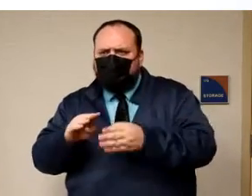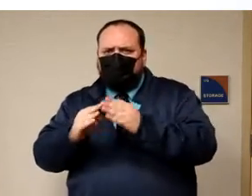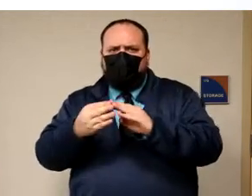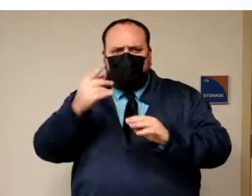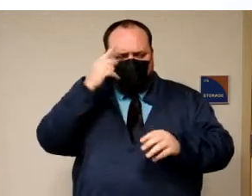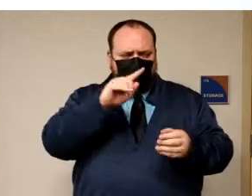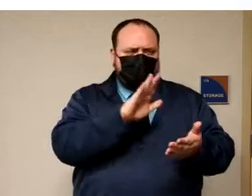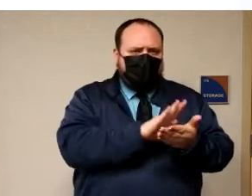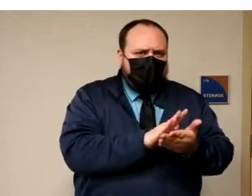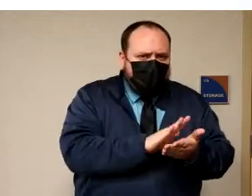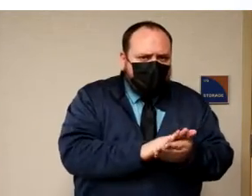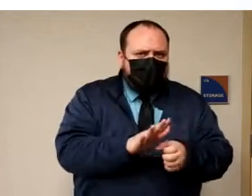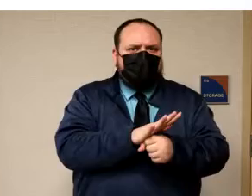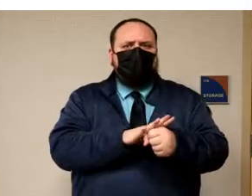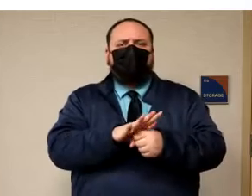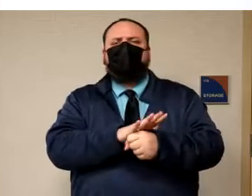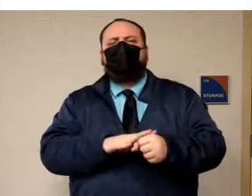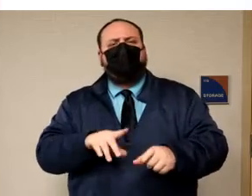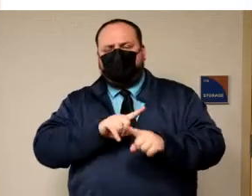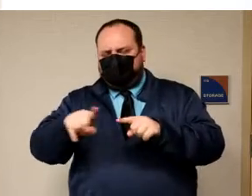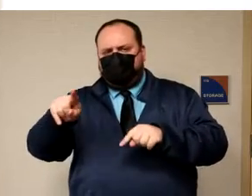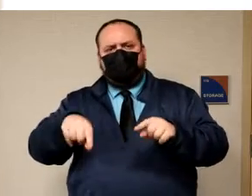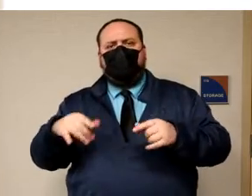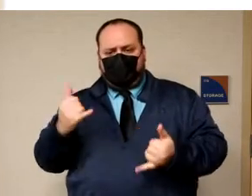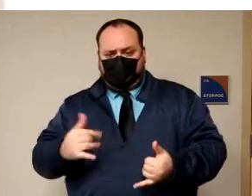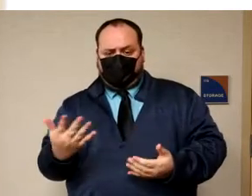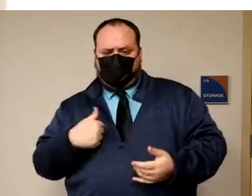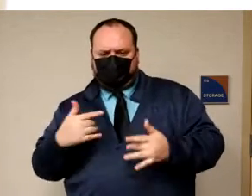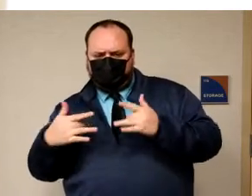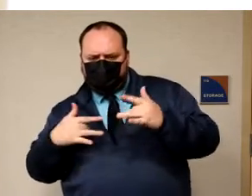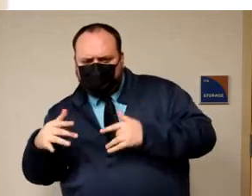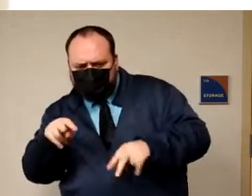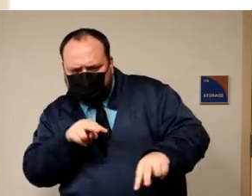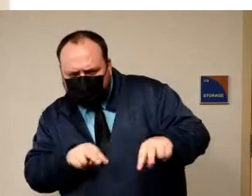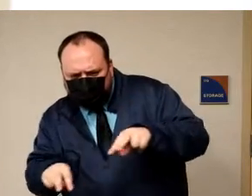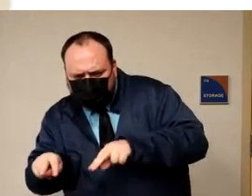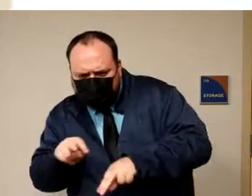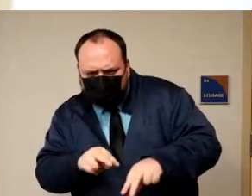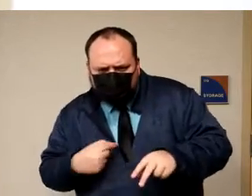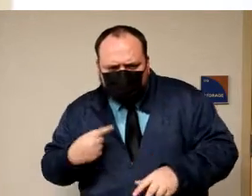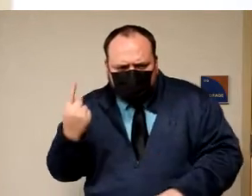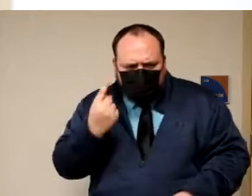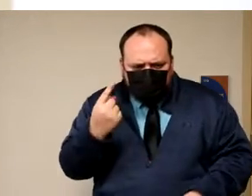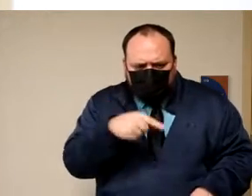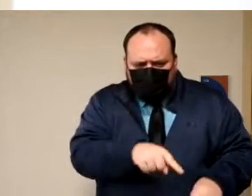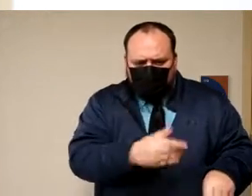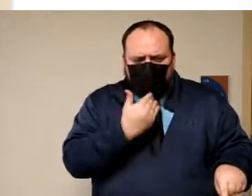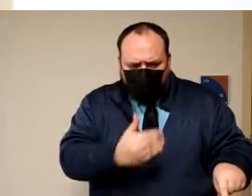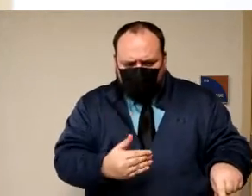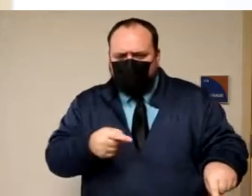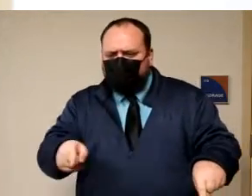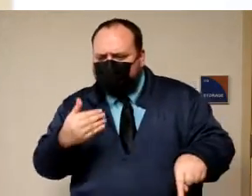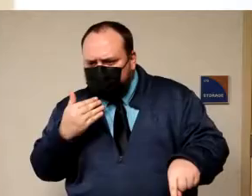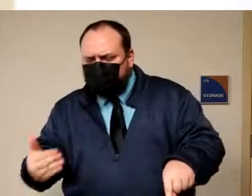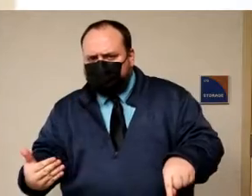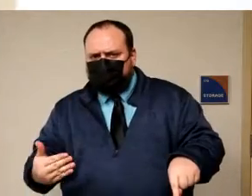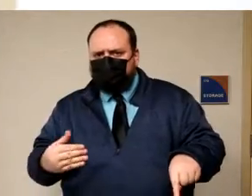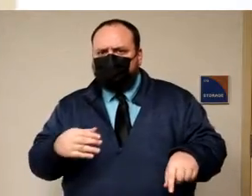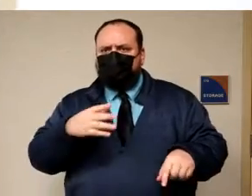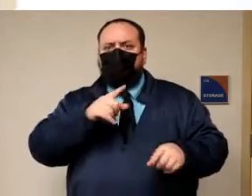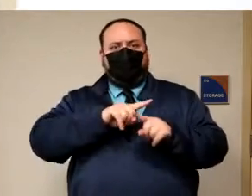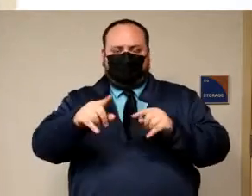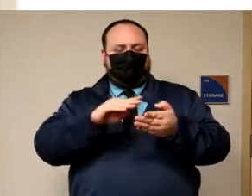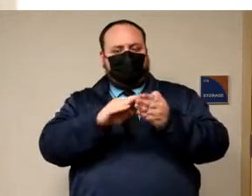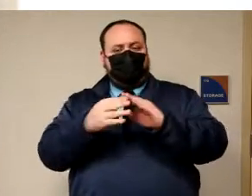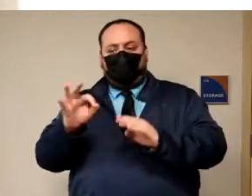like school districts and stuff like that. So that's what we take into consideration. But communities of interest are anything to anybody,